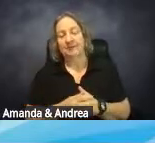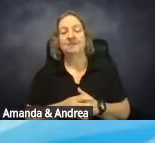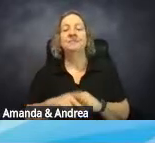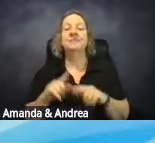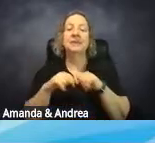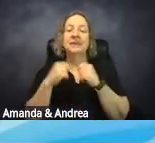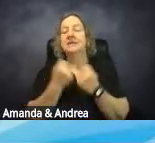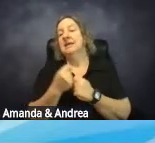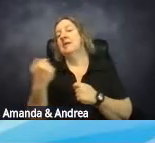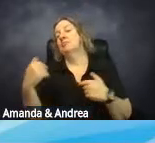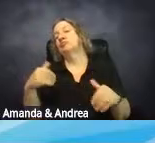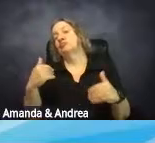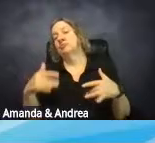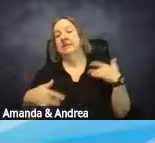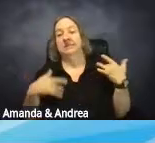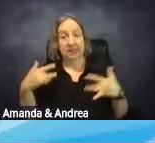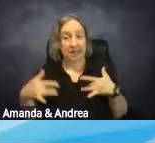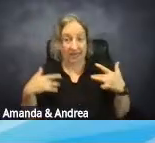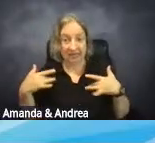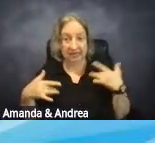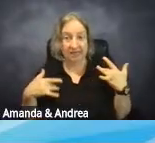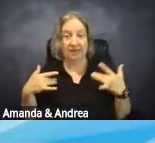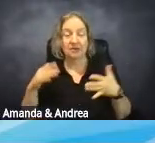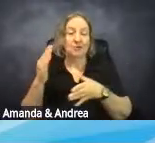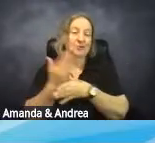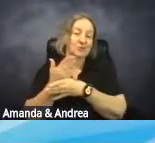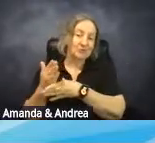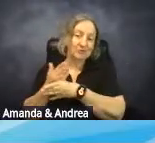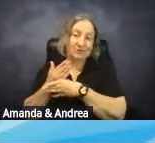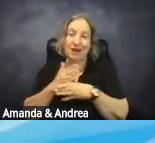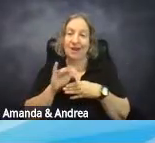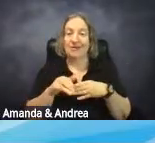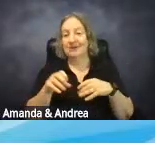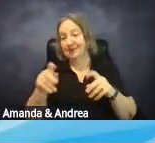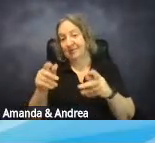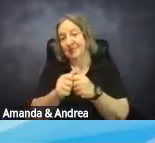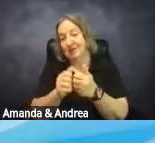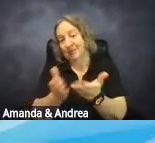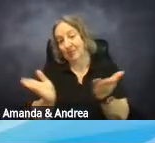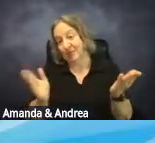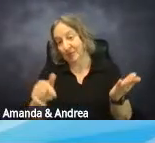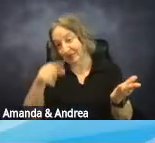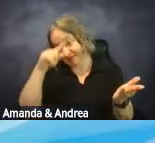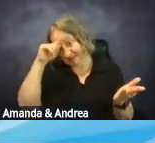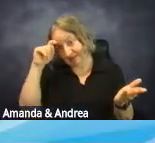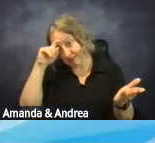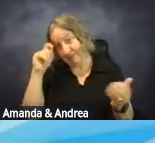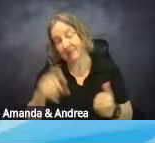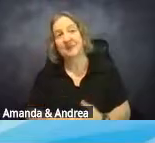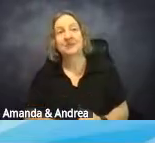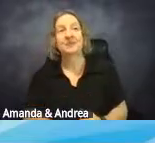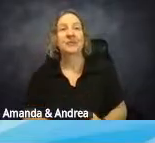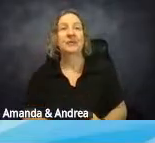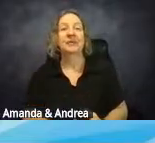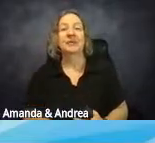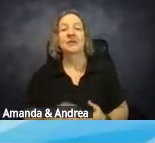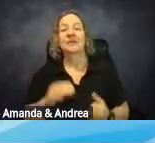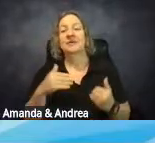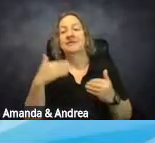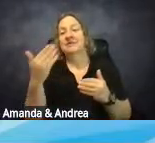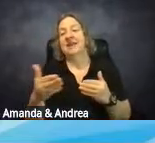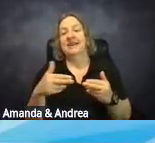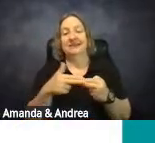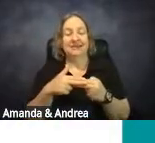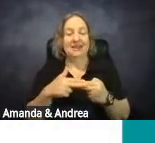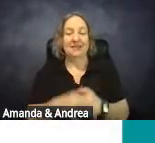really excited to be able to share this opportunity with you this summer. We can go ahead and go to the next